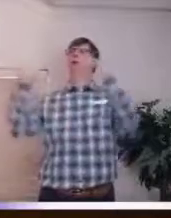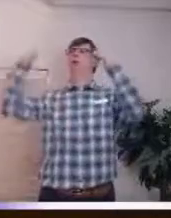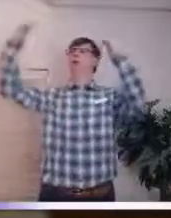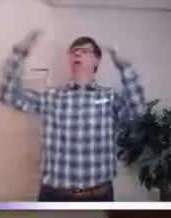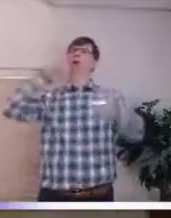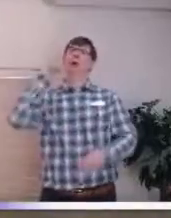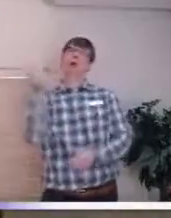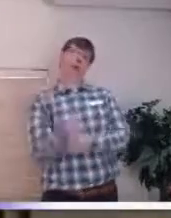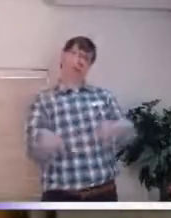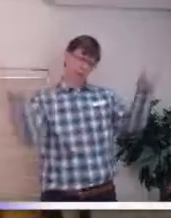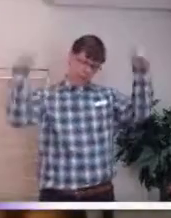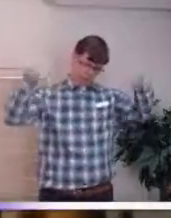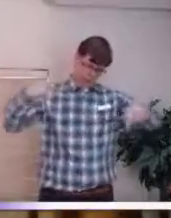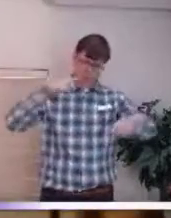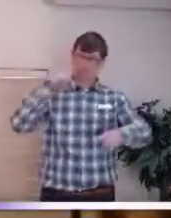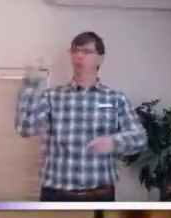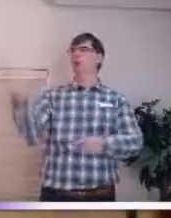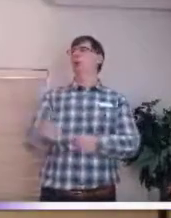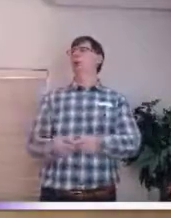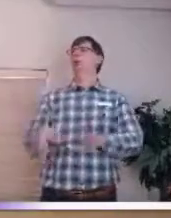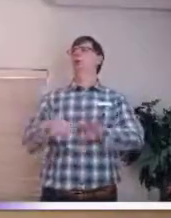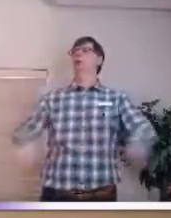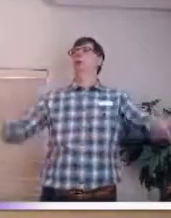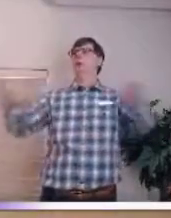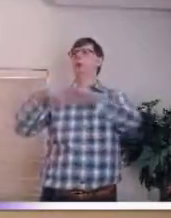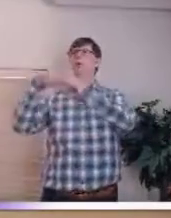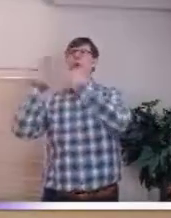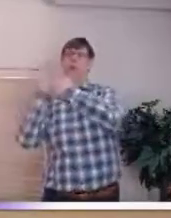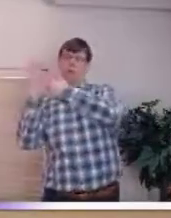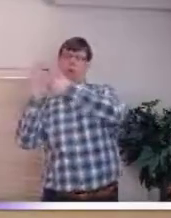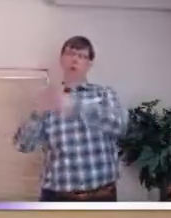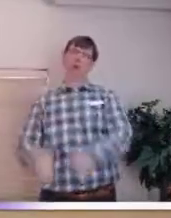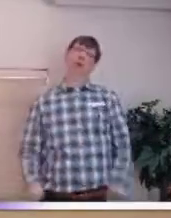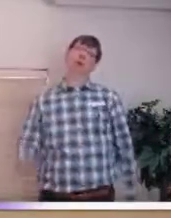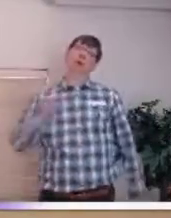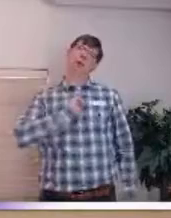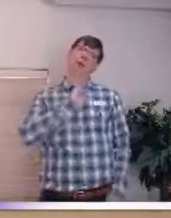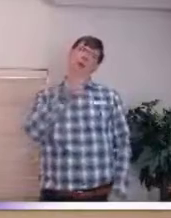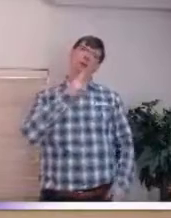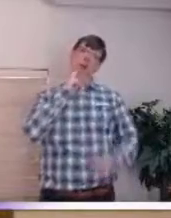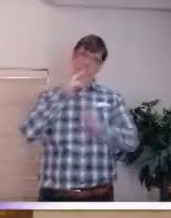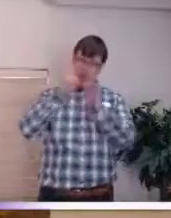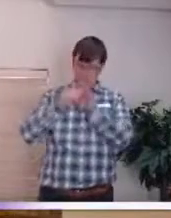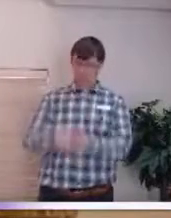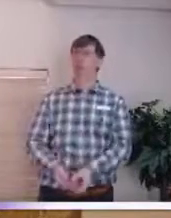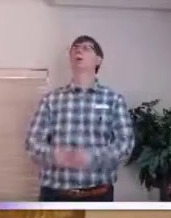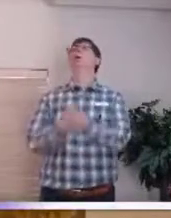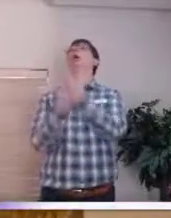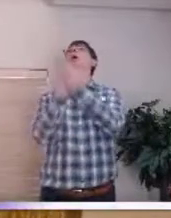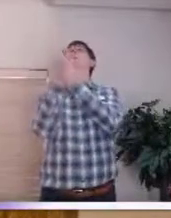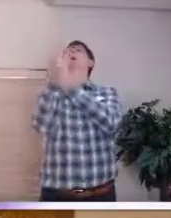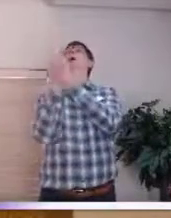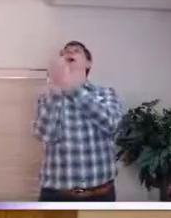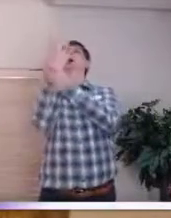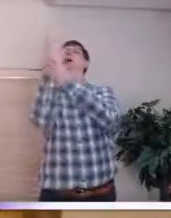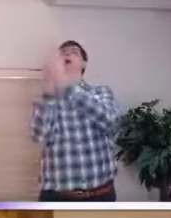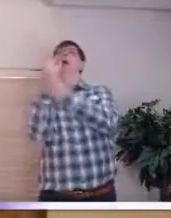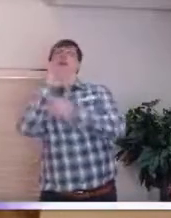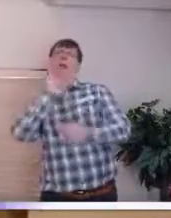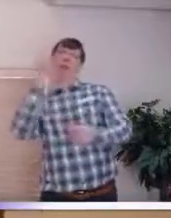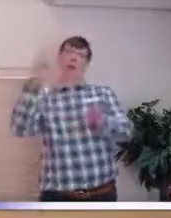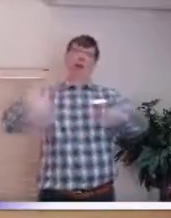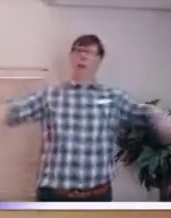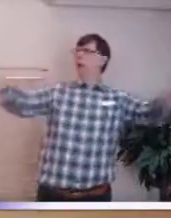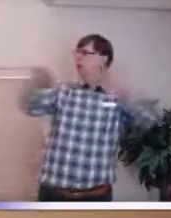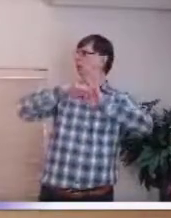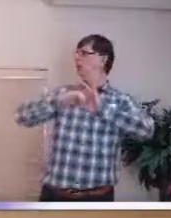I'm here to coexist. I'm here to thrive. I'm here to